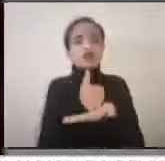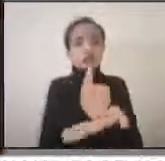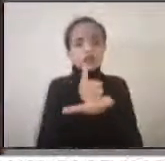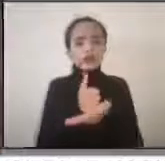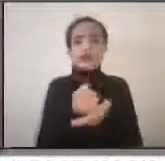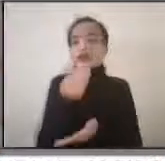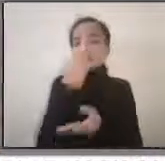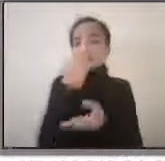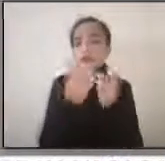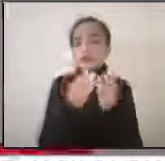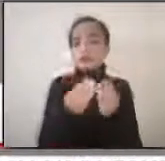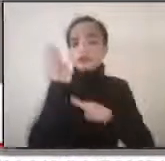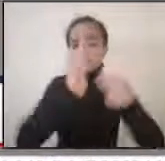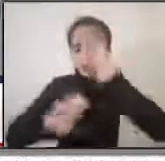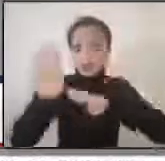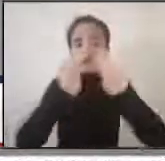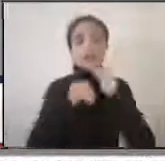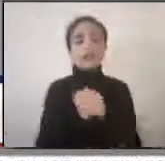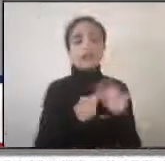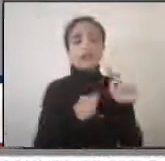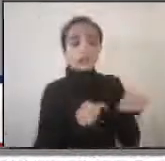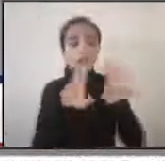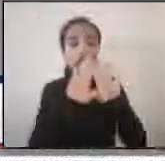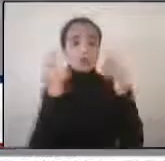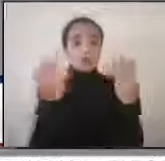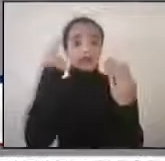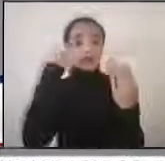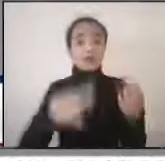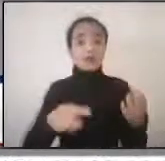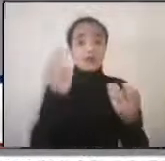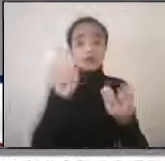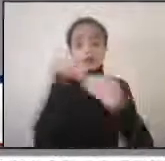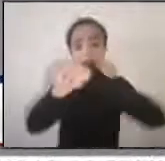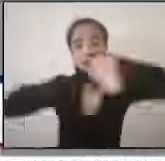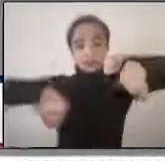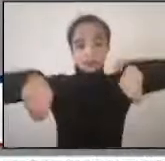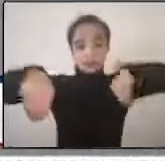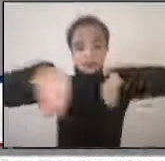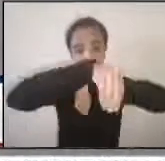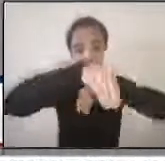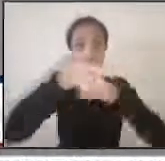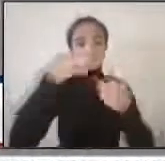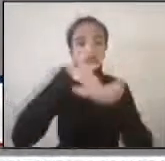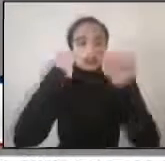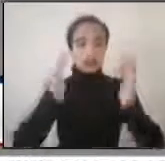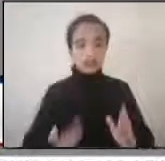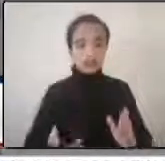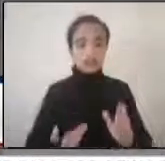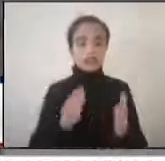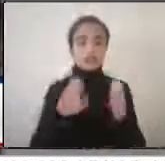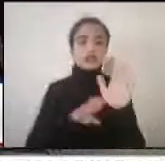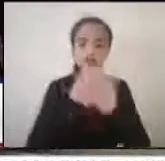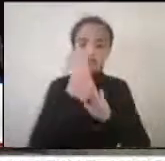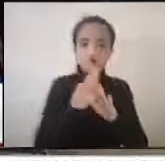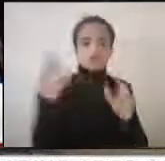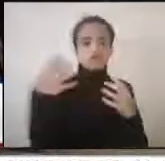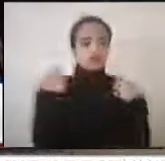kanilang bansa para sa exchange of students, pagpapalakas ng kultura at talento, at ang pag-usulong ng clean